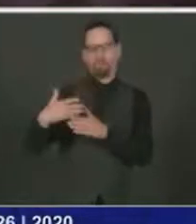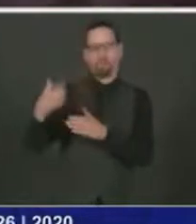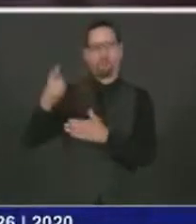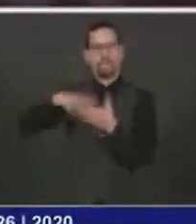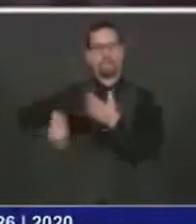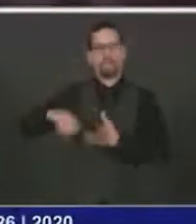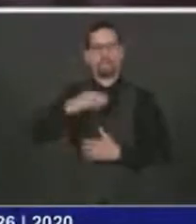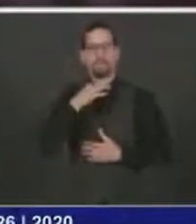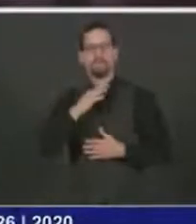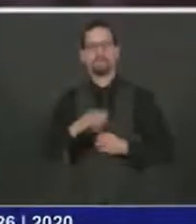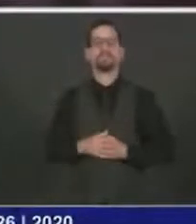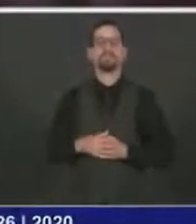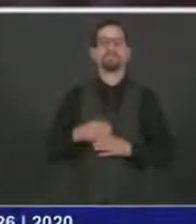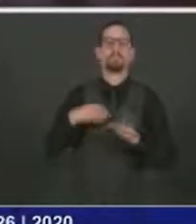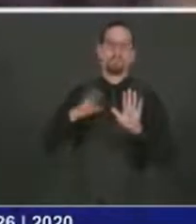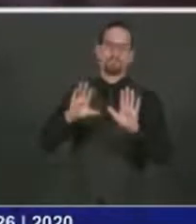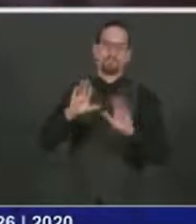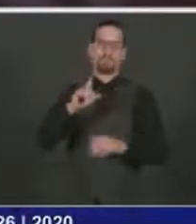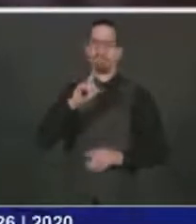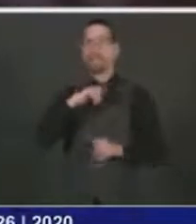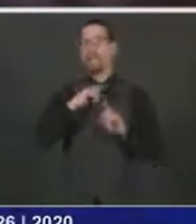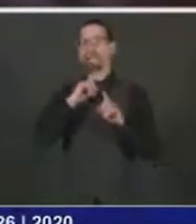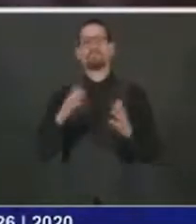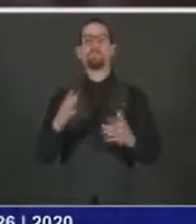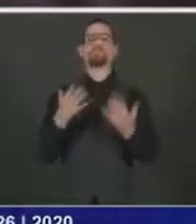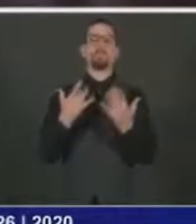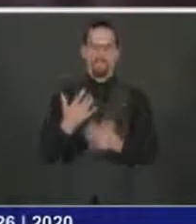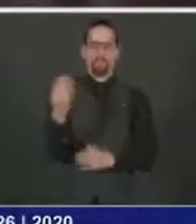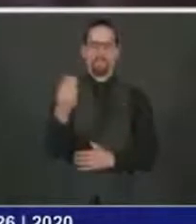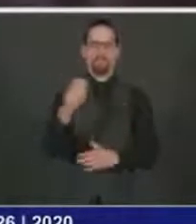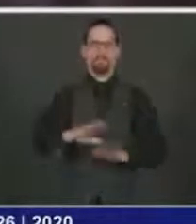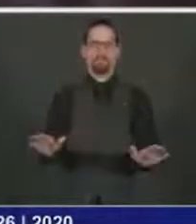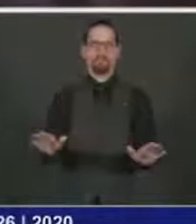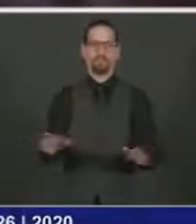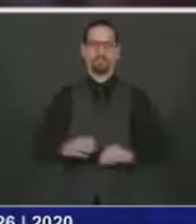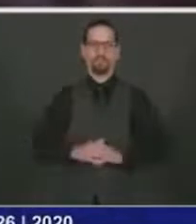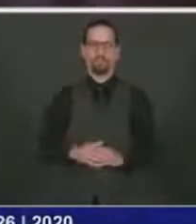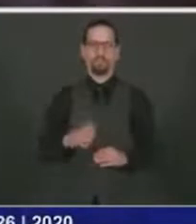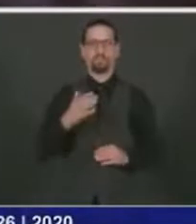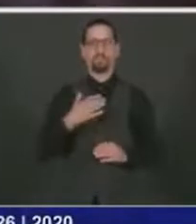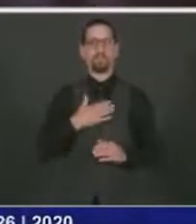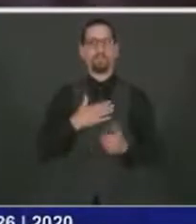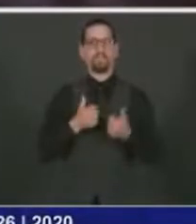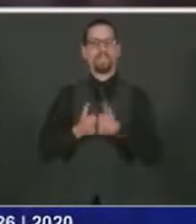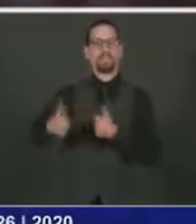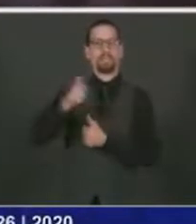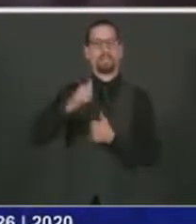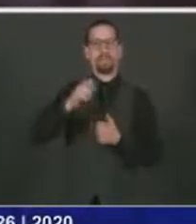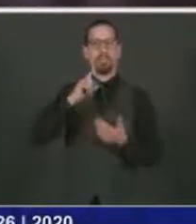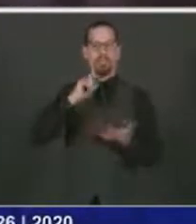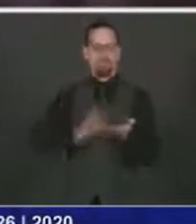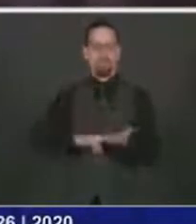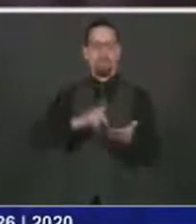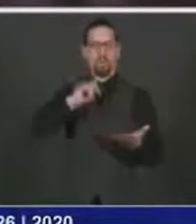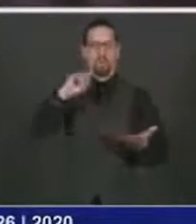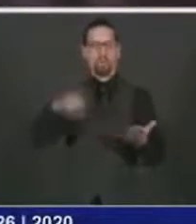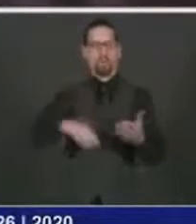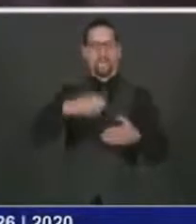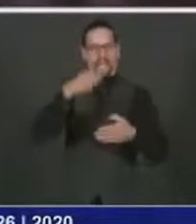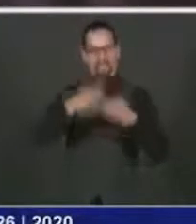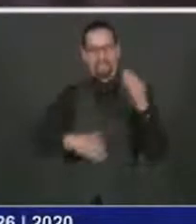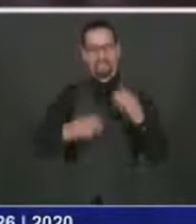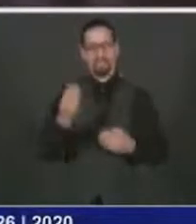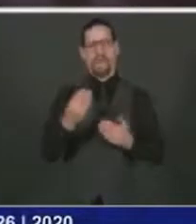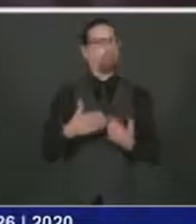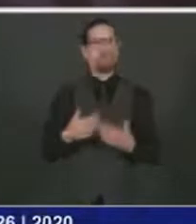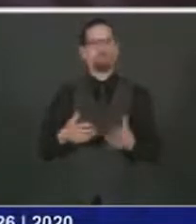people? I say just wait till Monday. Look, my original executive order expired Monday anyway. We've already laid out what phase 3 is going